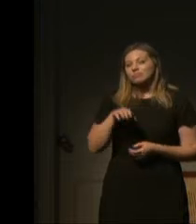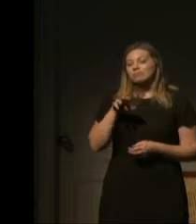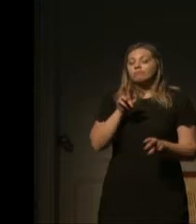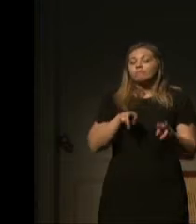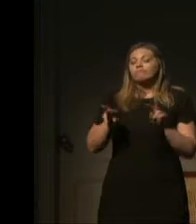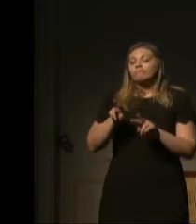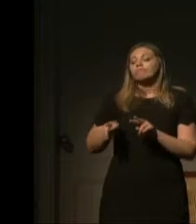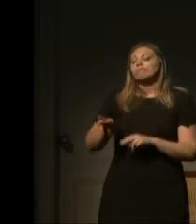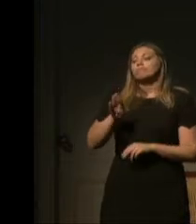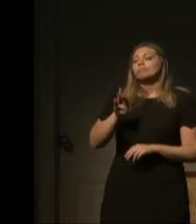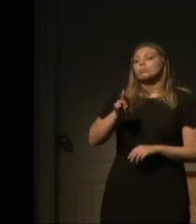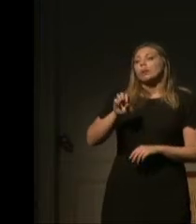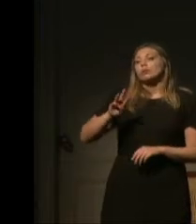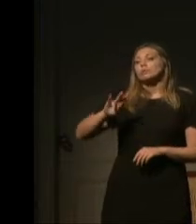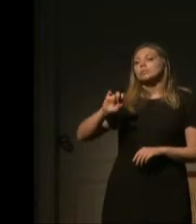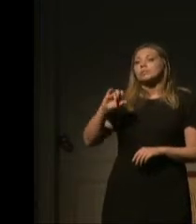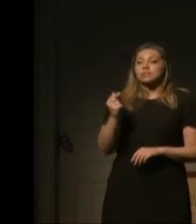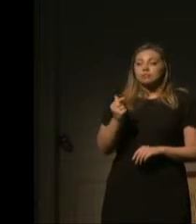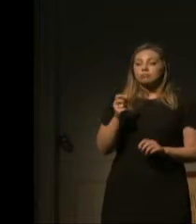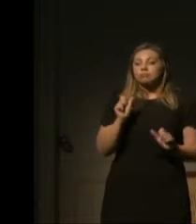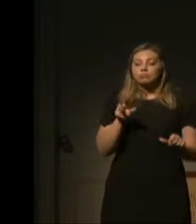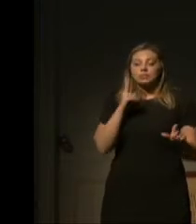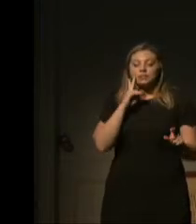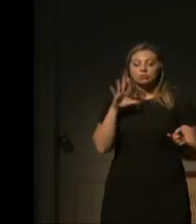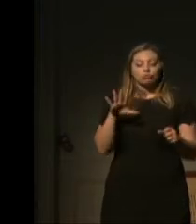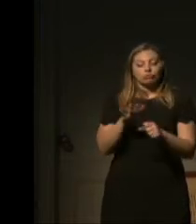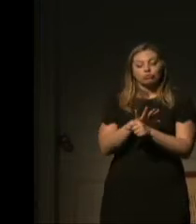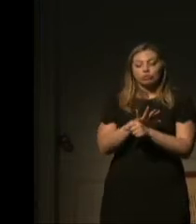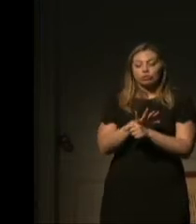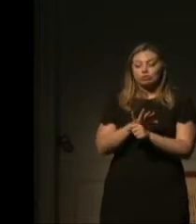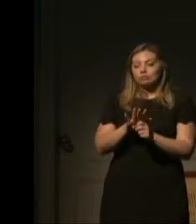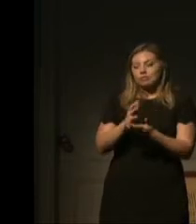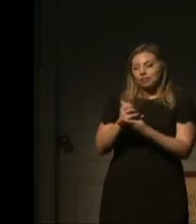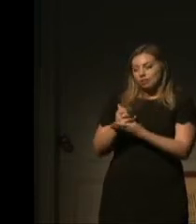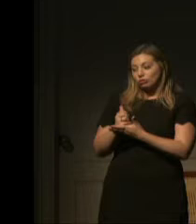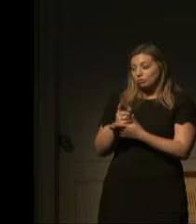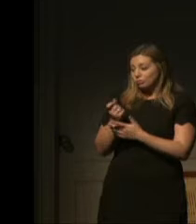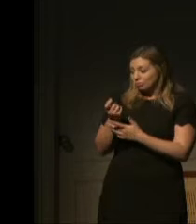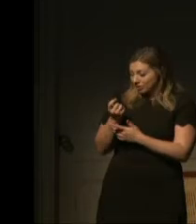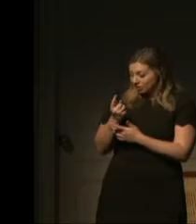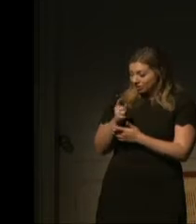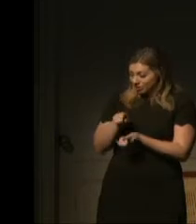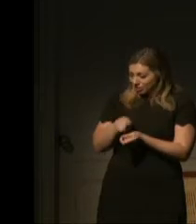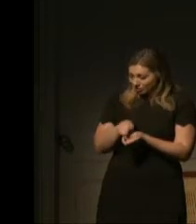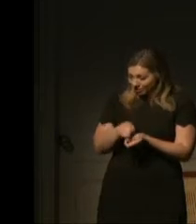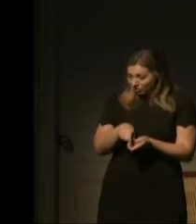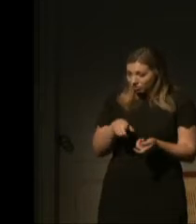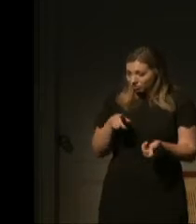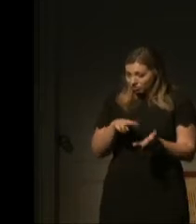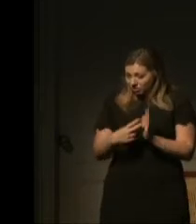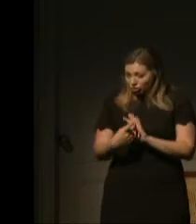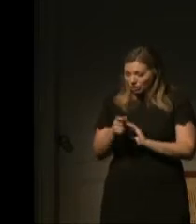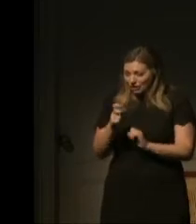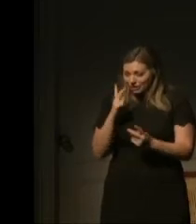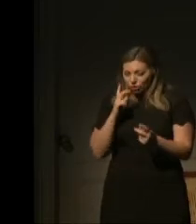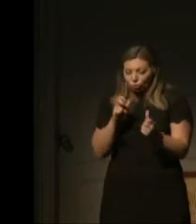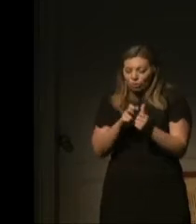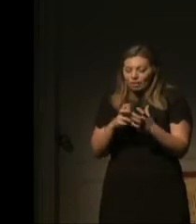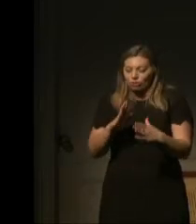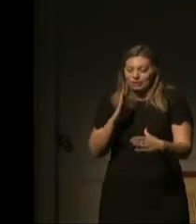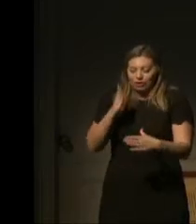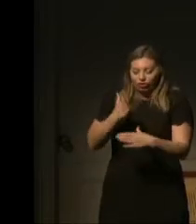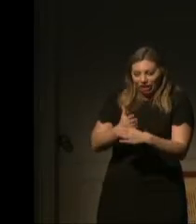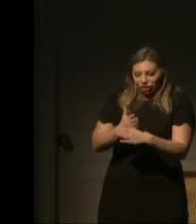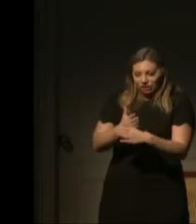Browsing. So being able to see the whole collection, but in a certain sense to be able to see it without the